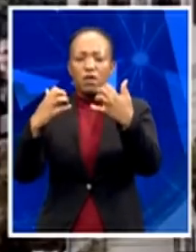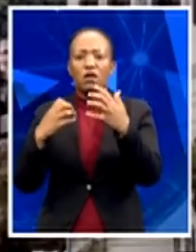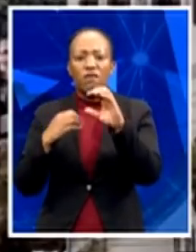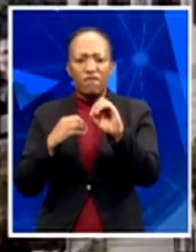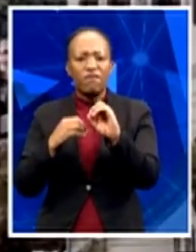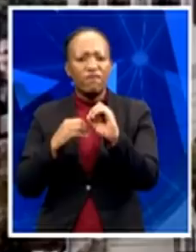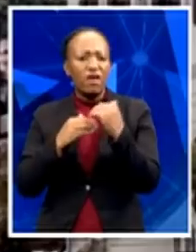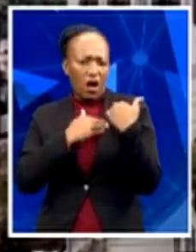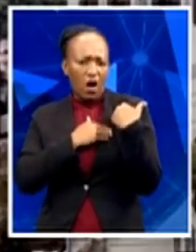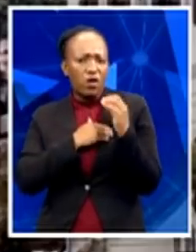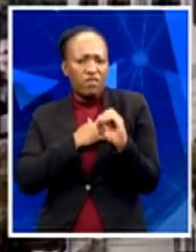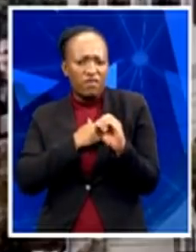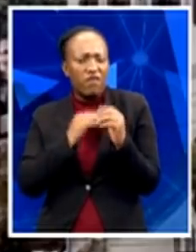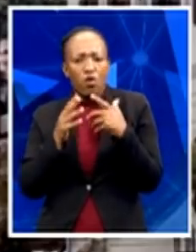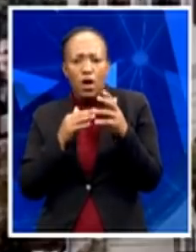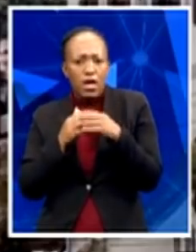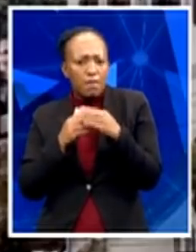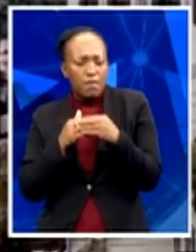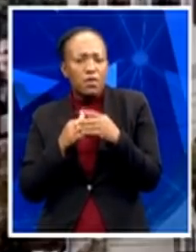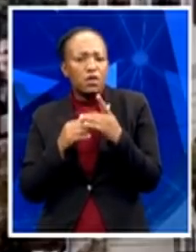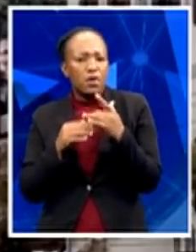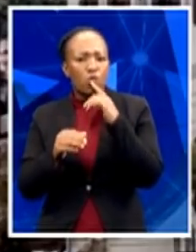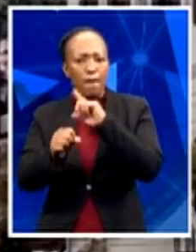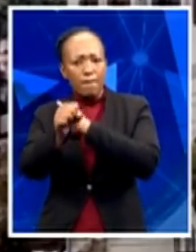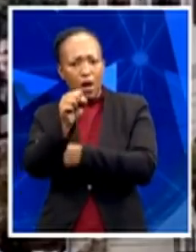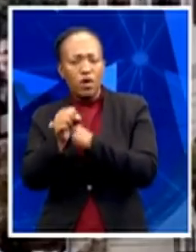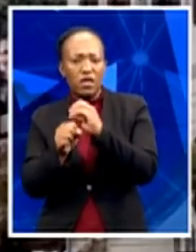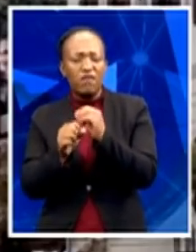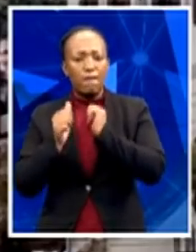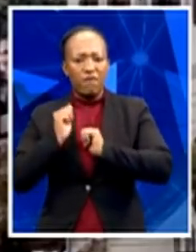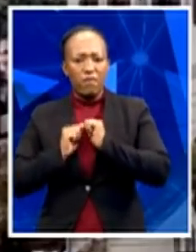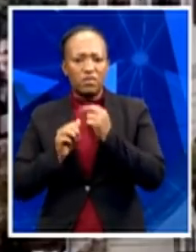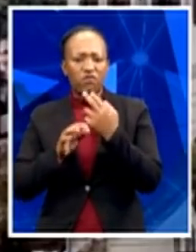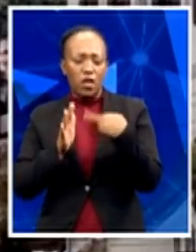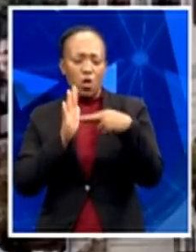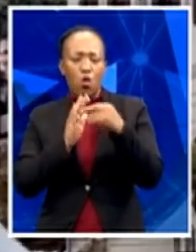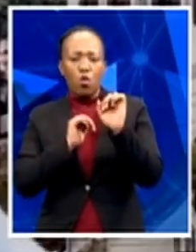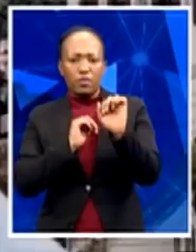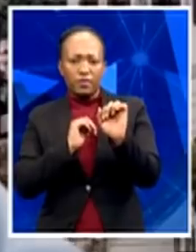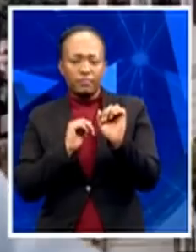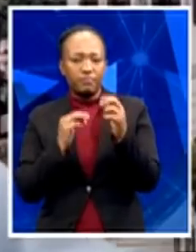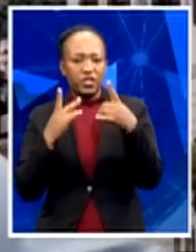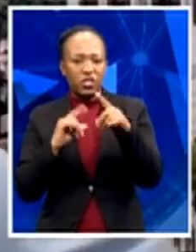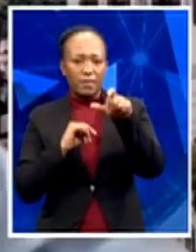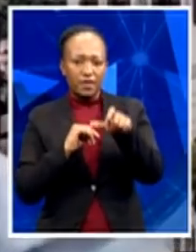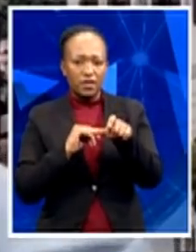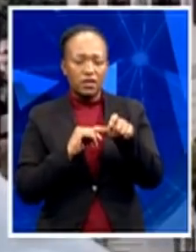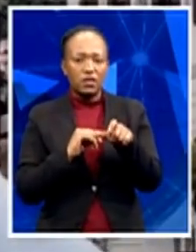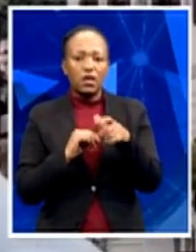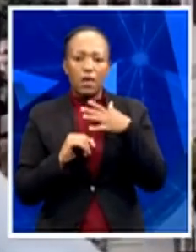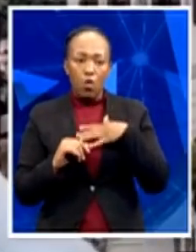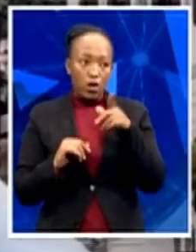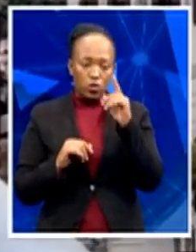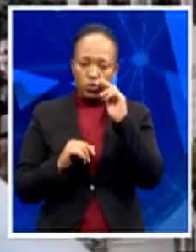exercise of their powers and the performance of their functions. So therefore, Chairperson, I would like also to draw your attention to the rules of